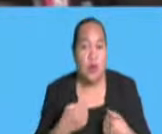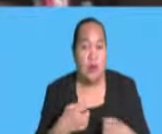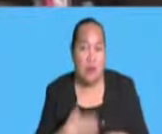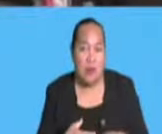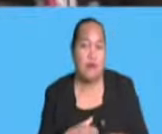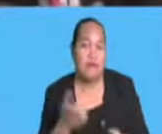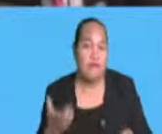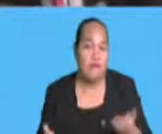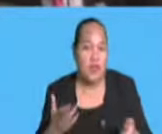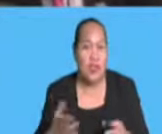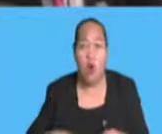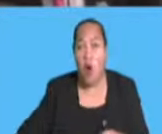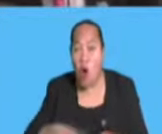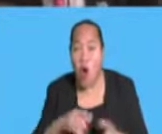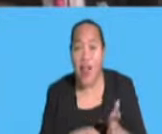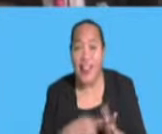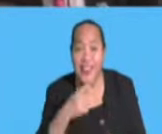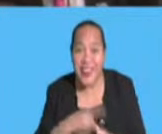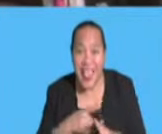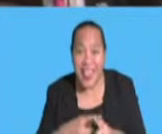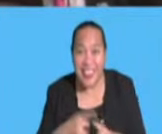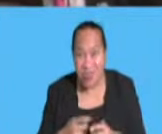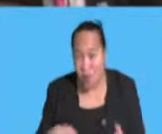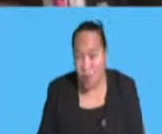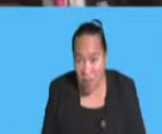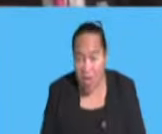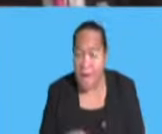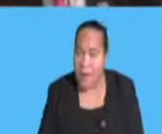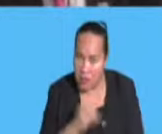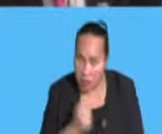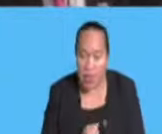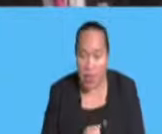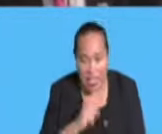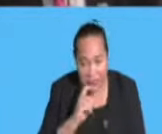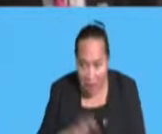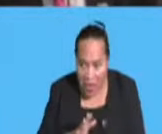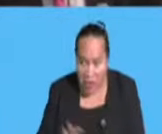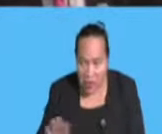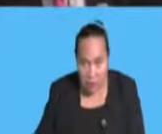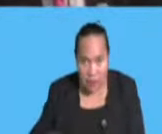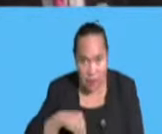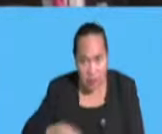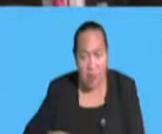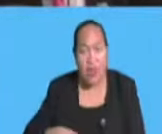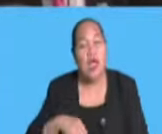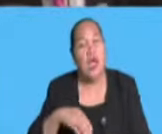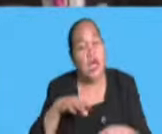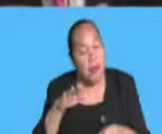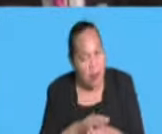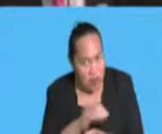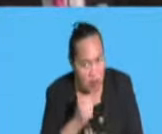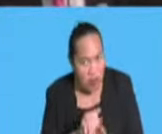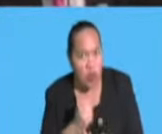citizens, all taxpayers need to ensure that if they make money, they make profits, then they should feel entitled to